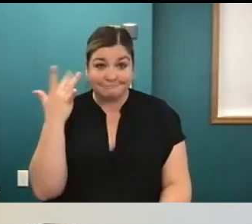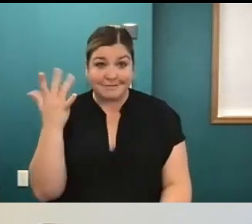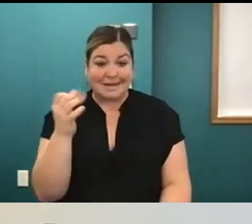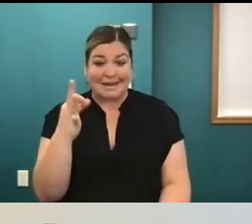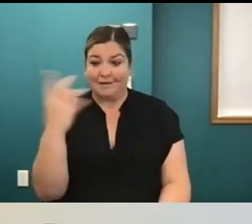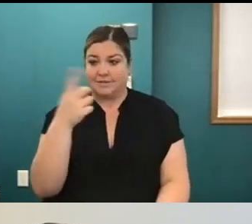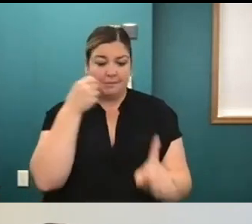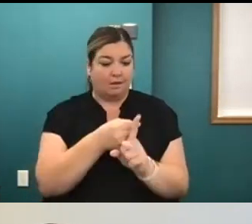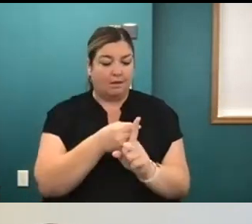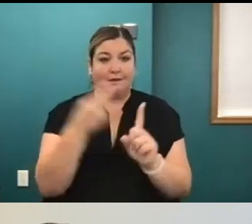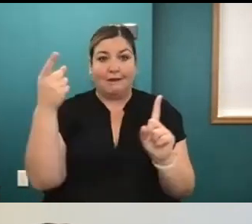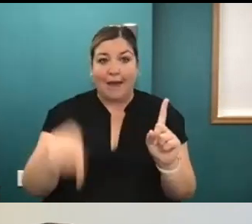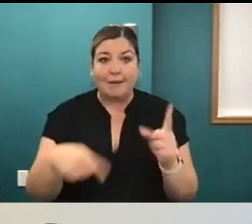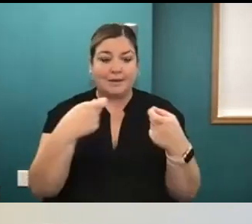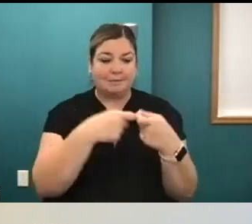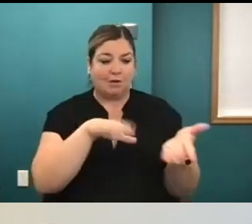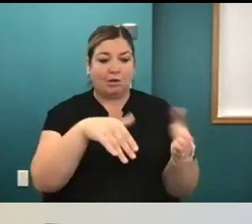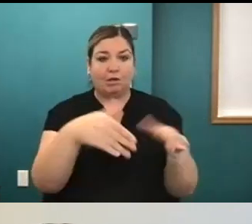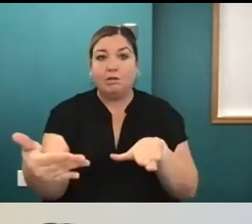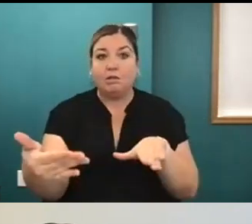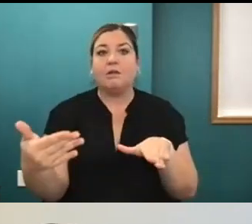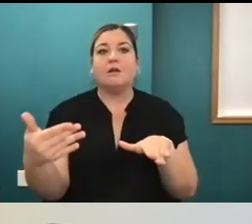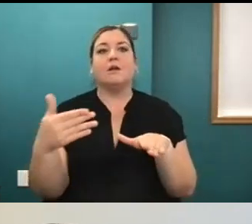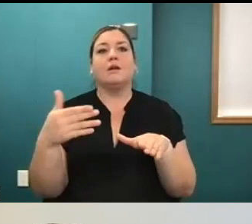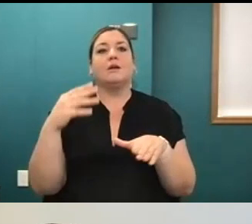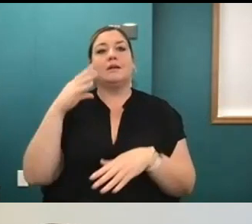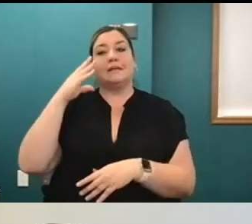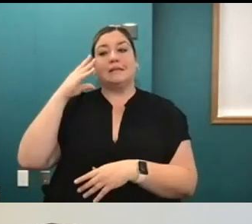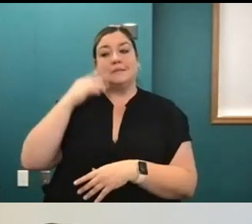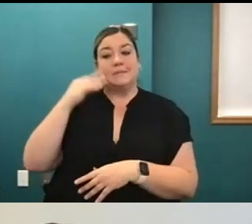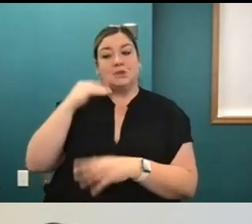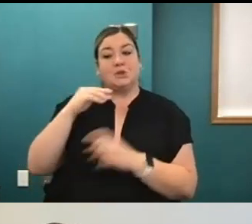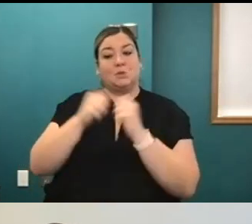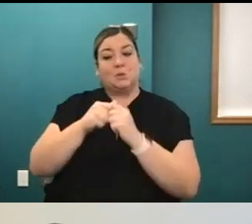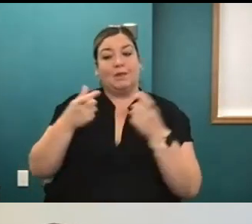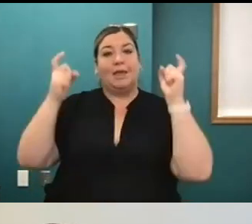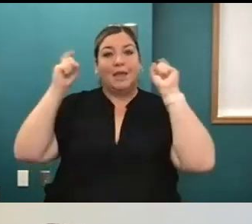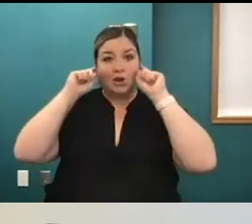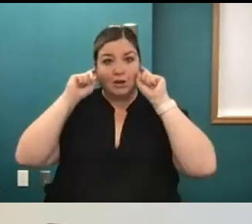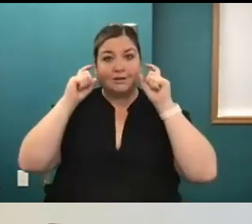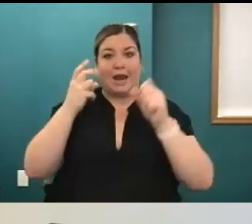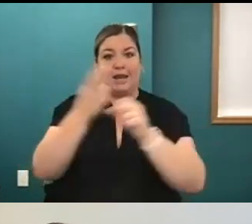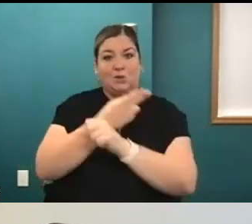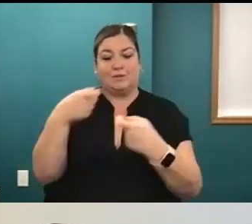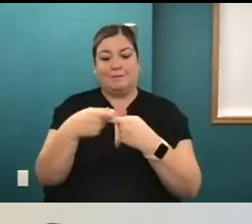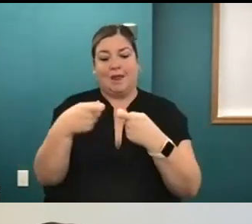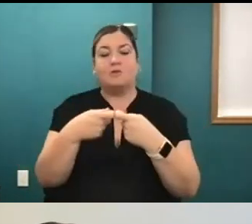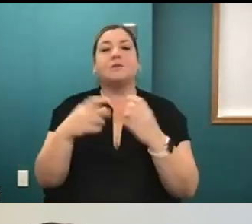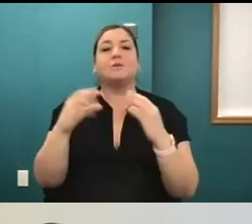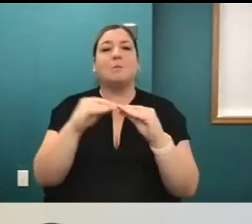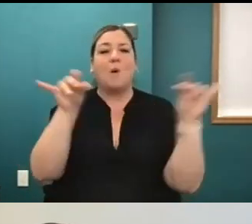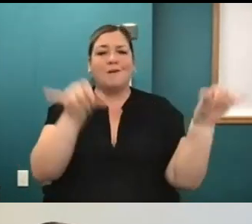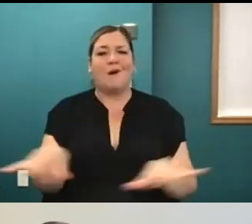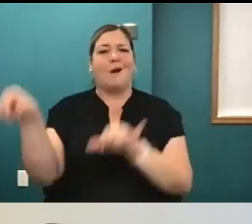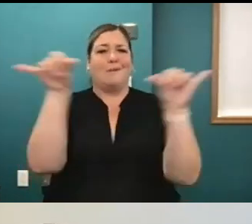were to happen where batteries go dead, I think the experience surrounding hearing aids and utilization of batteries is more common